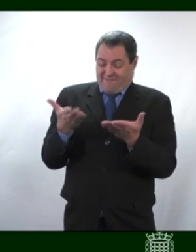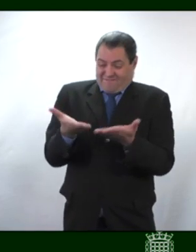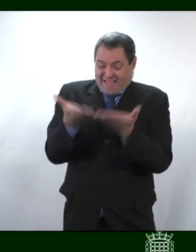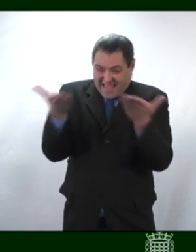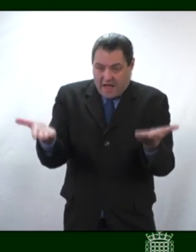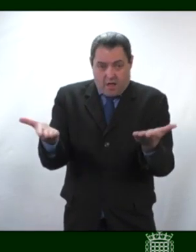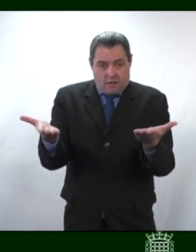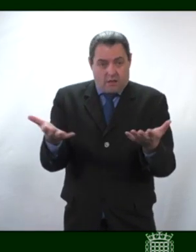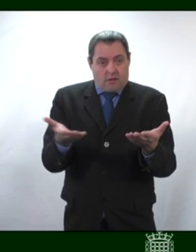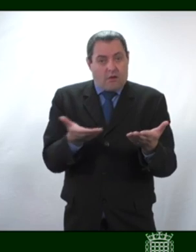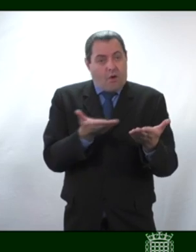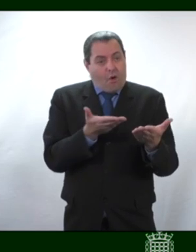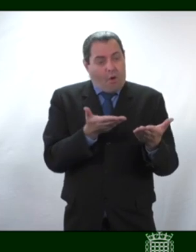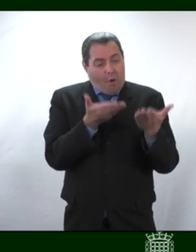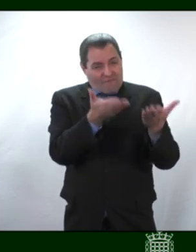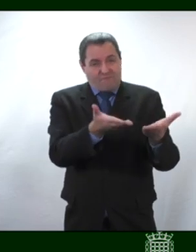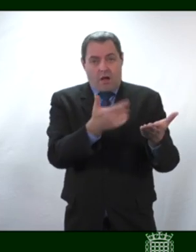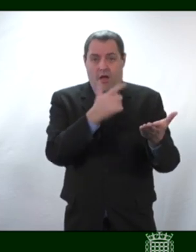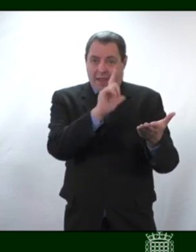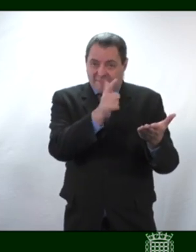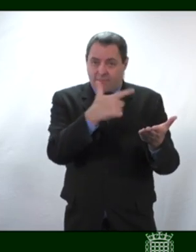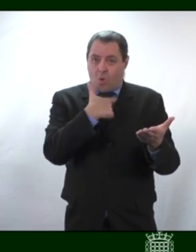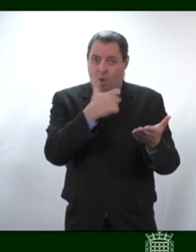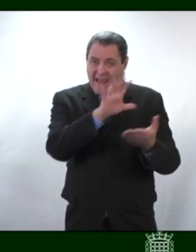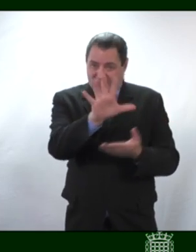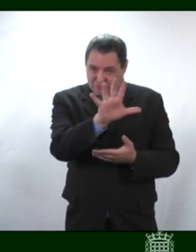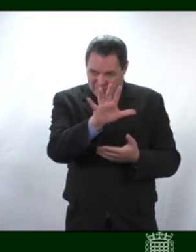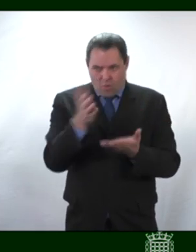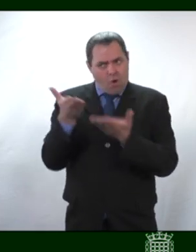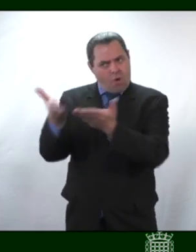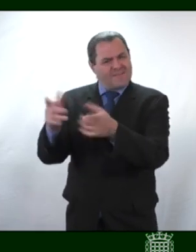proposals that we're making in Greater Manchester, the subject of the statement this